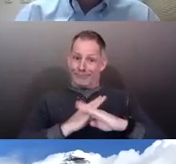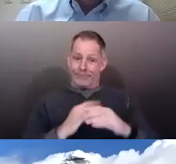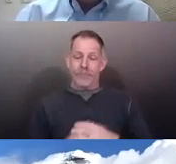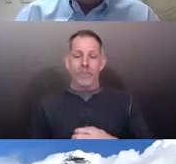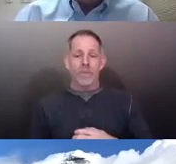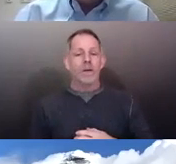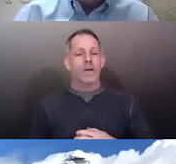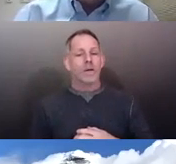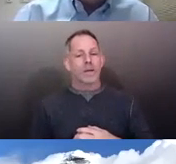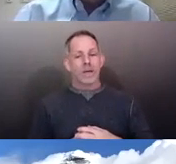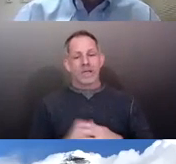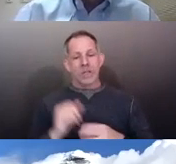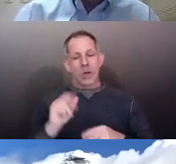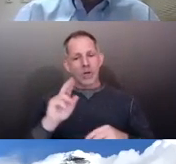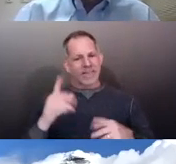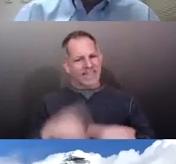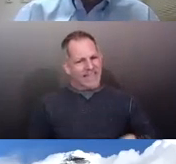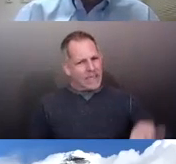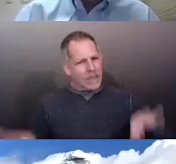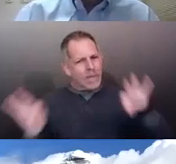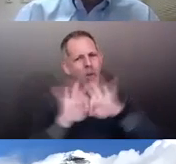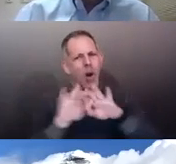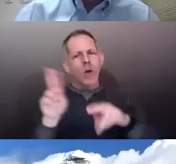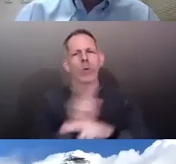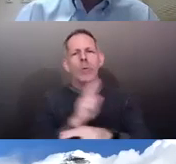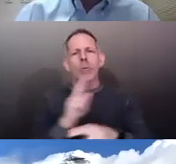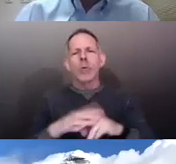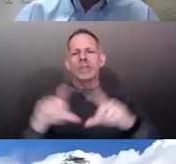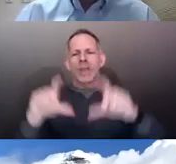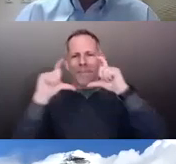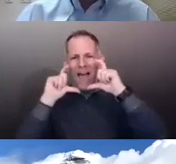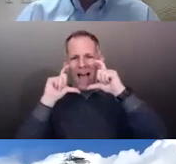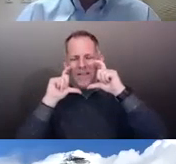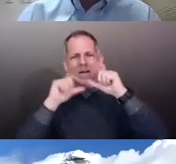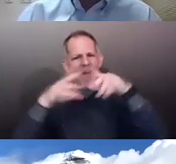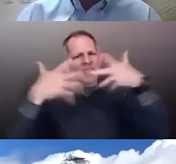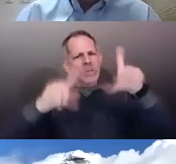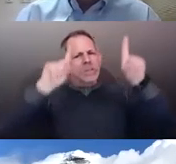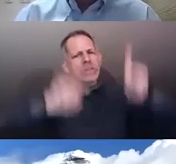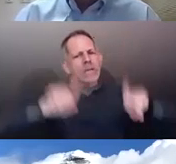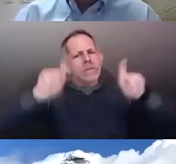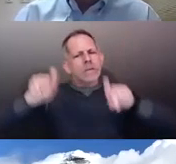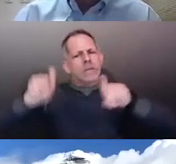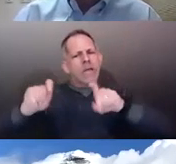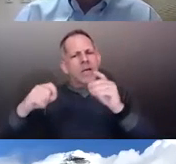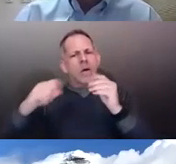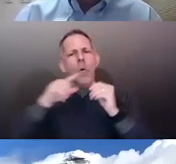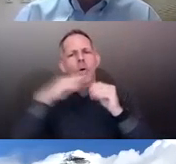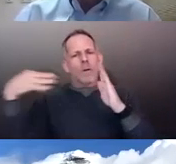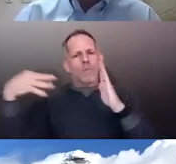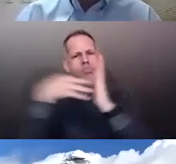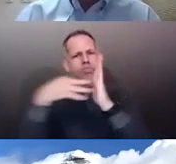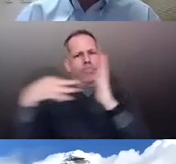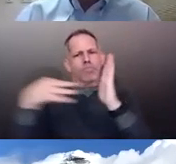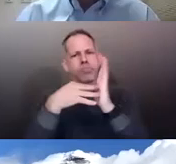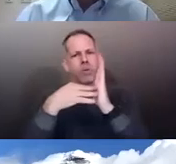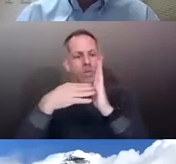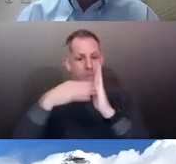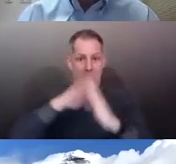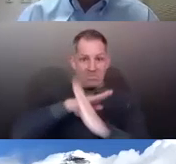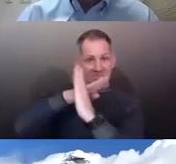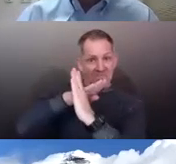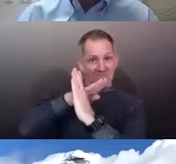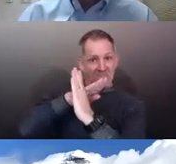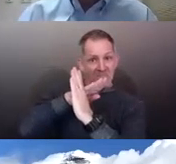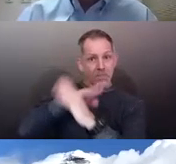talking clearly show that face coverings stop the generation, greatly limit the generation